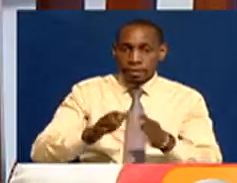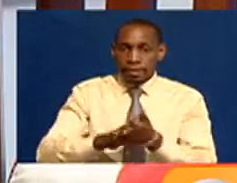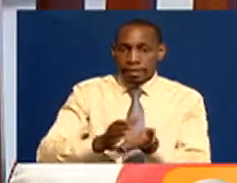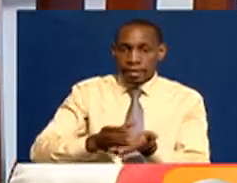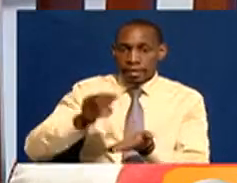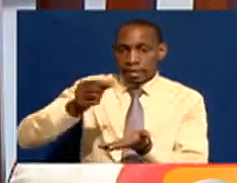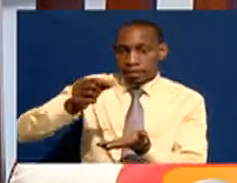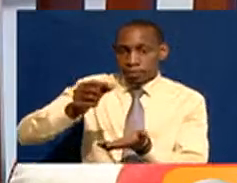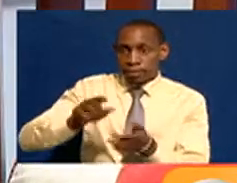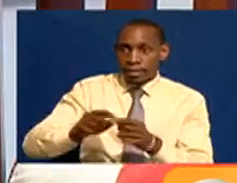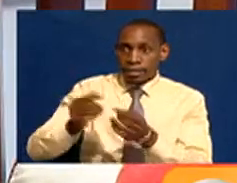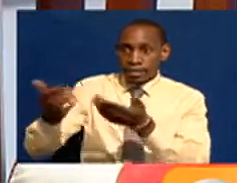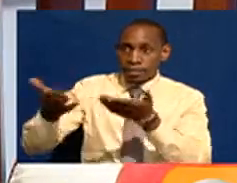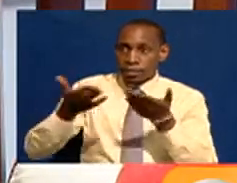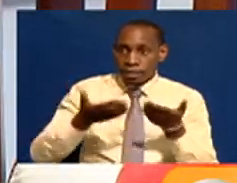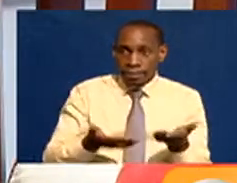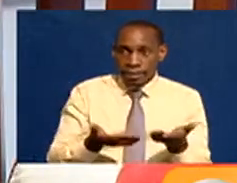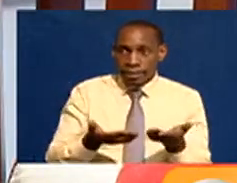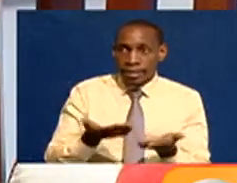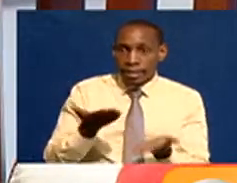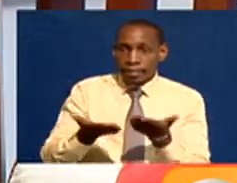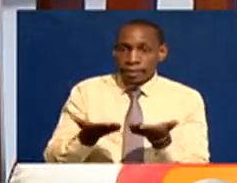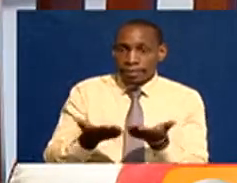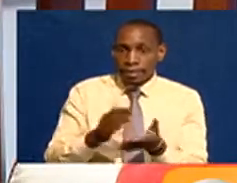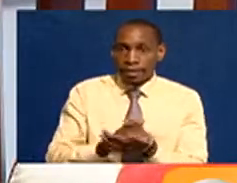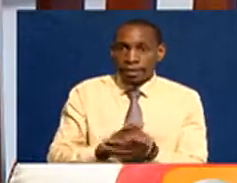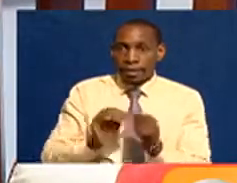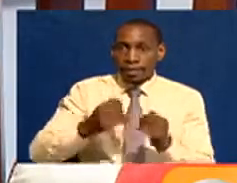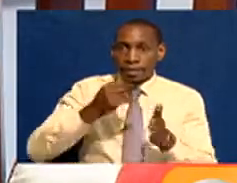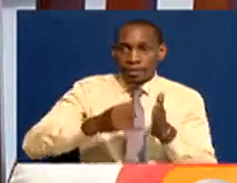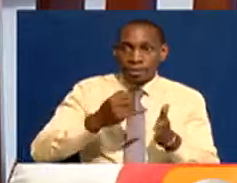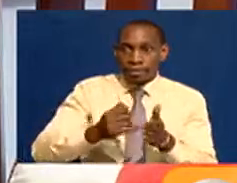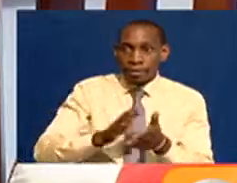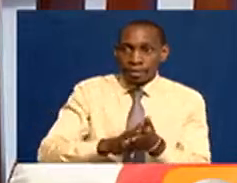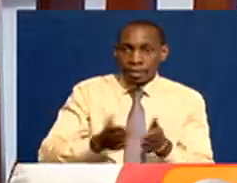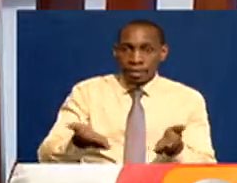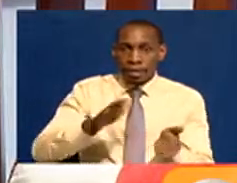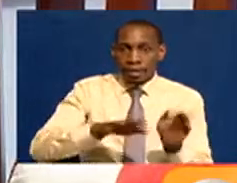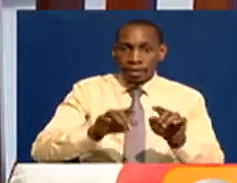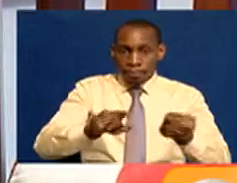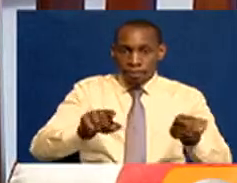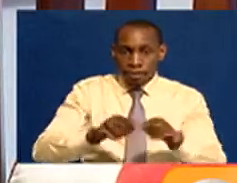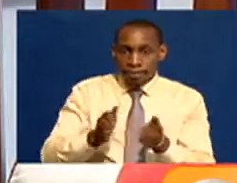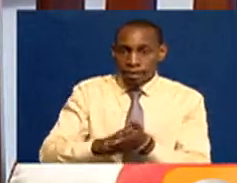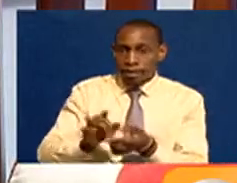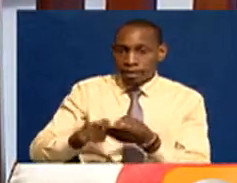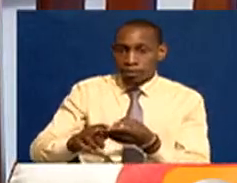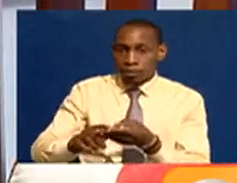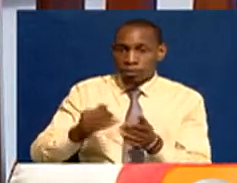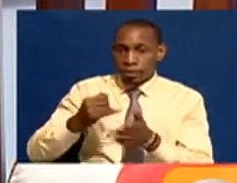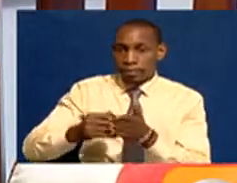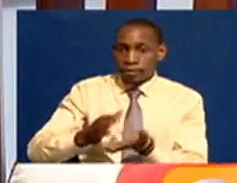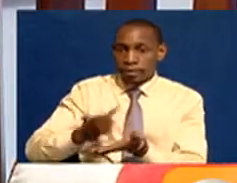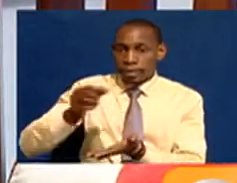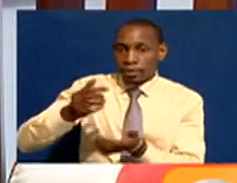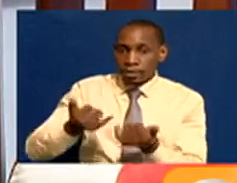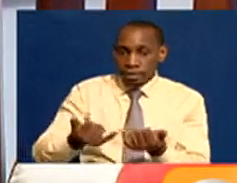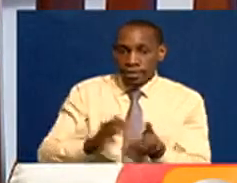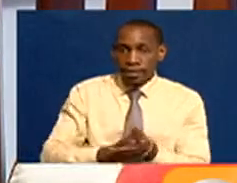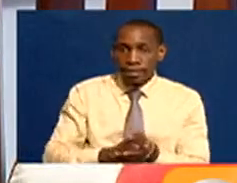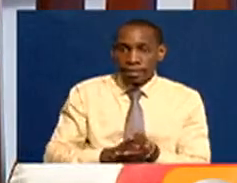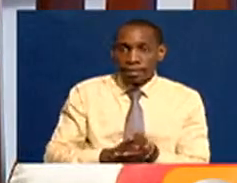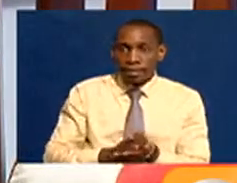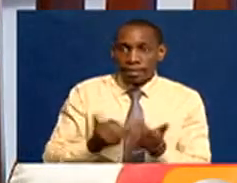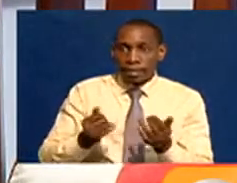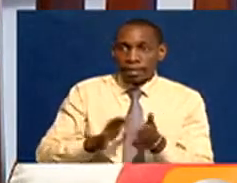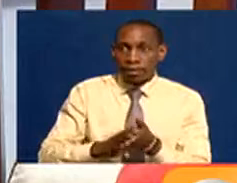that we are bringing in. So supposing we are able to manufacture the box here and the bottle here, you see, so eventually it